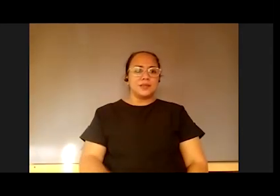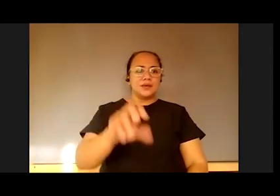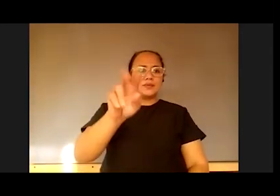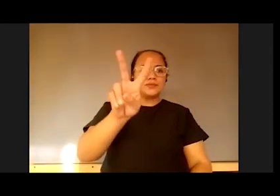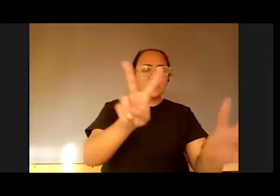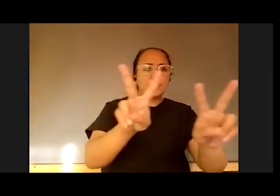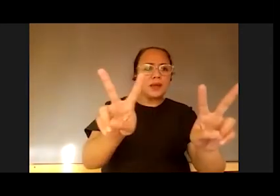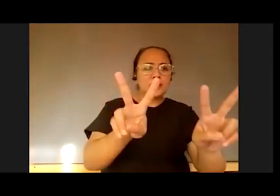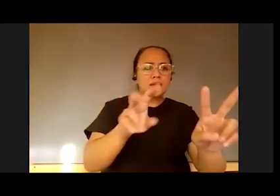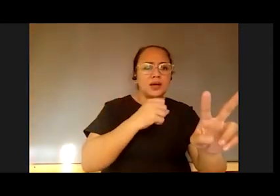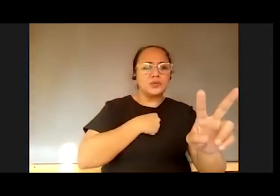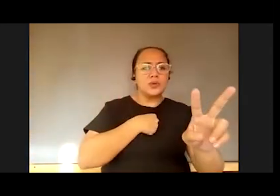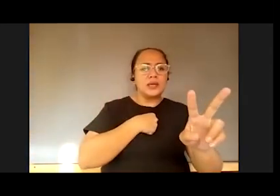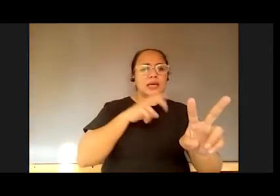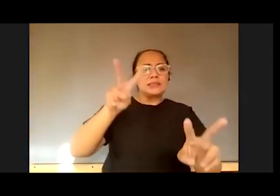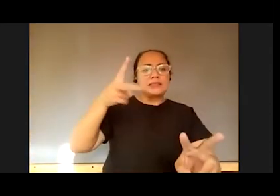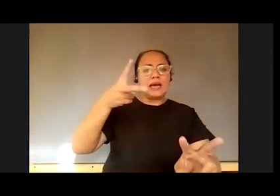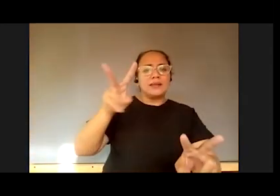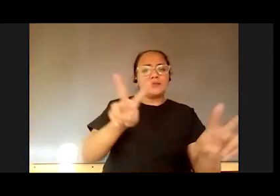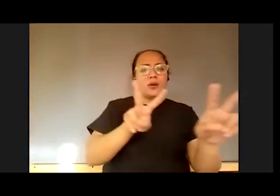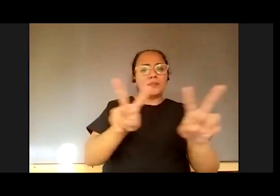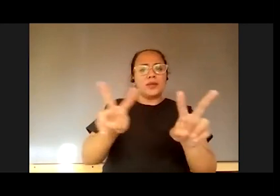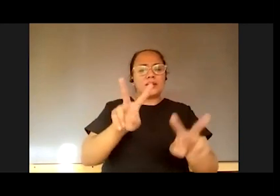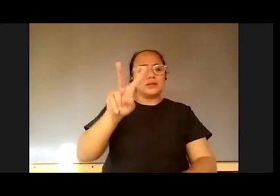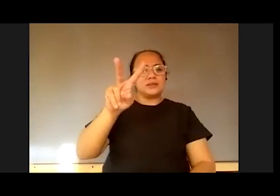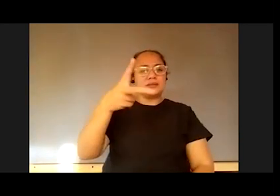Sorry, the second vocabulary.